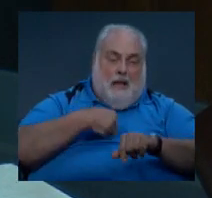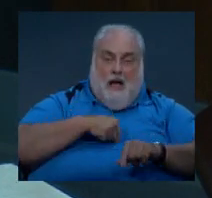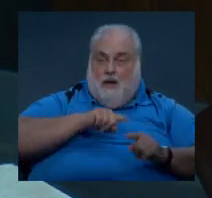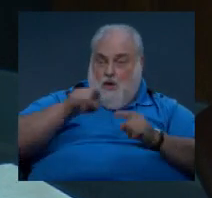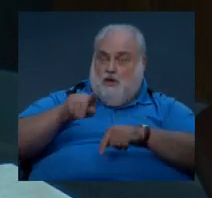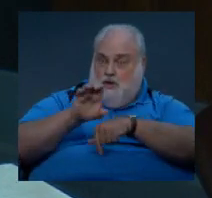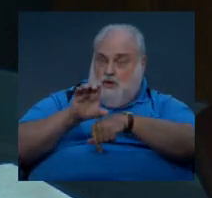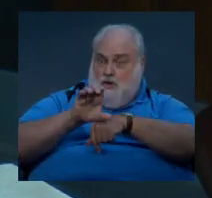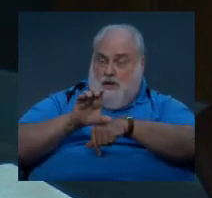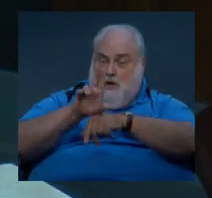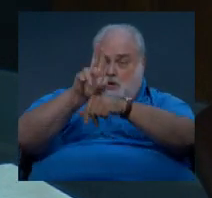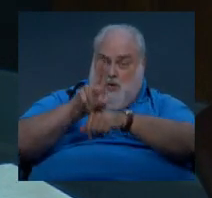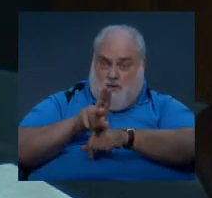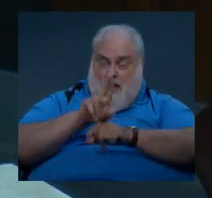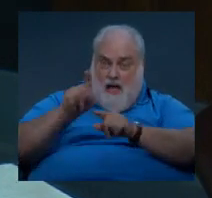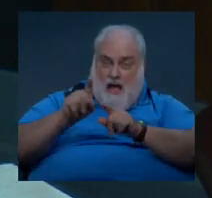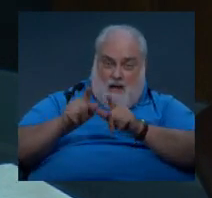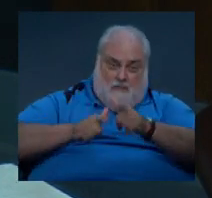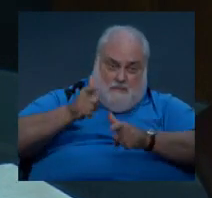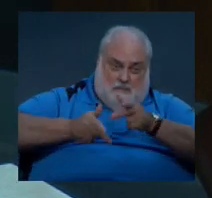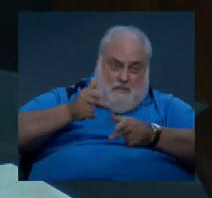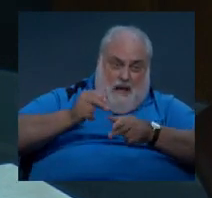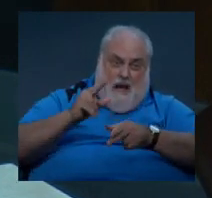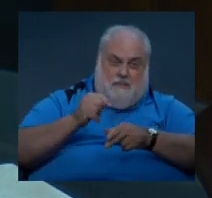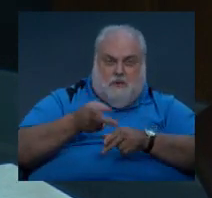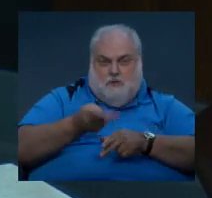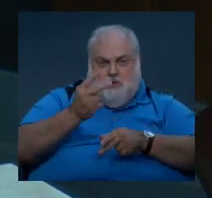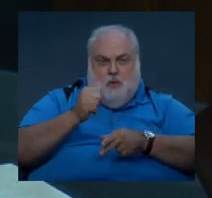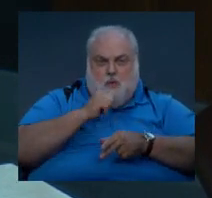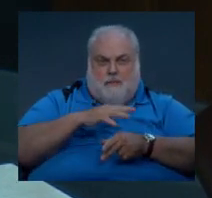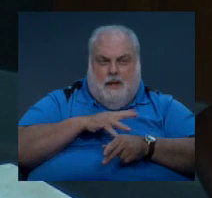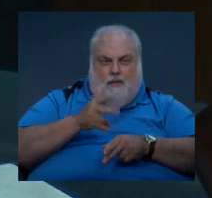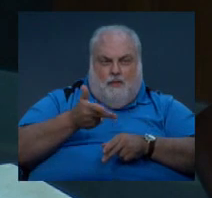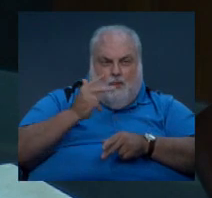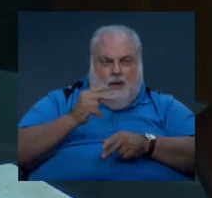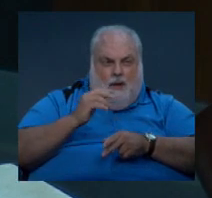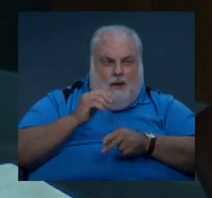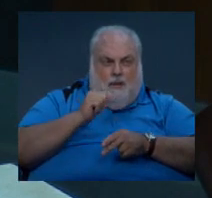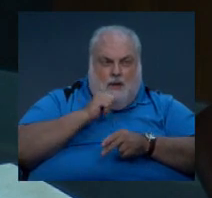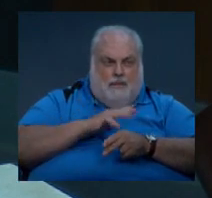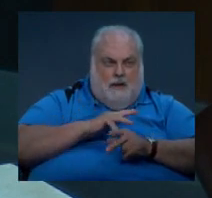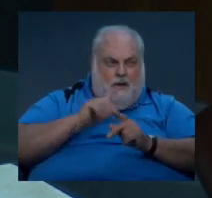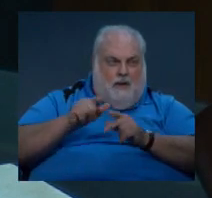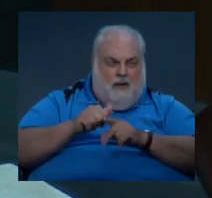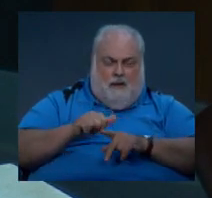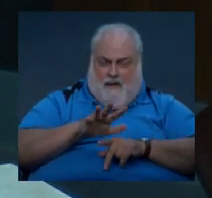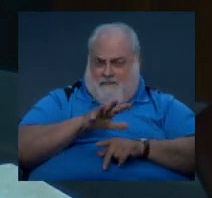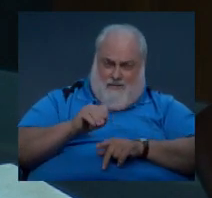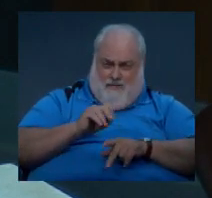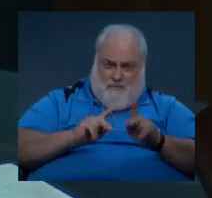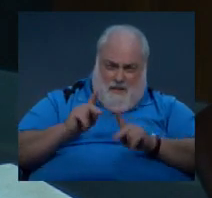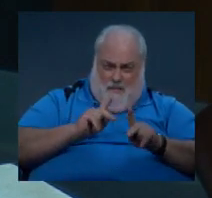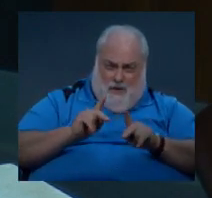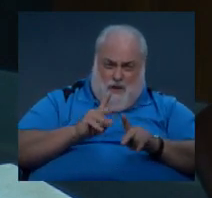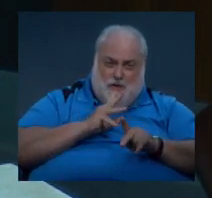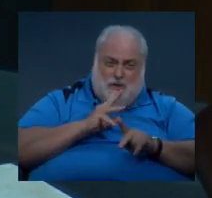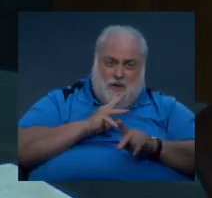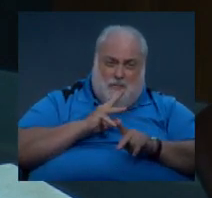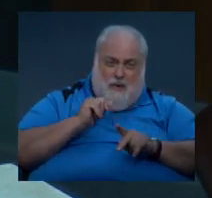church. And usually when I rush out to go, maybe 2 or 3 women in that bathroom. I can't see no 50 people. Now, if you're talking